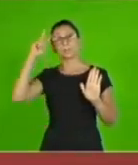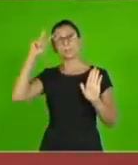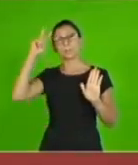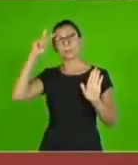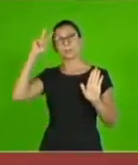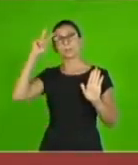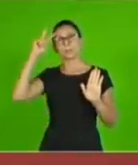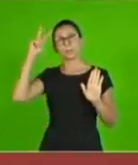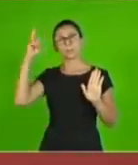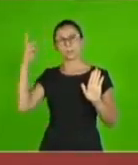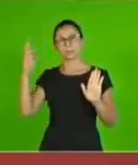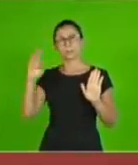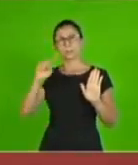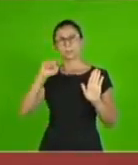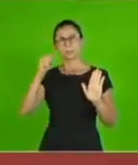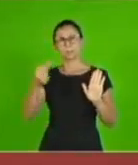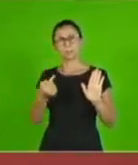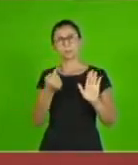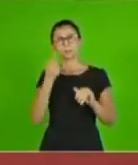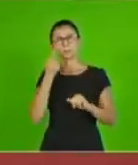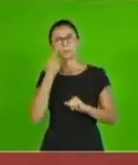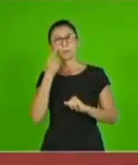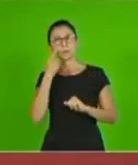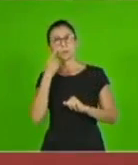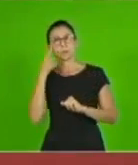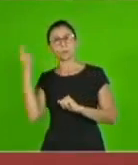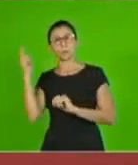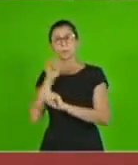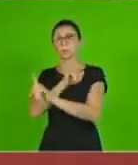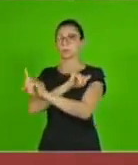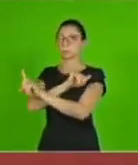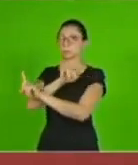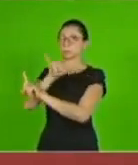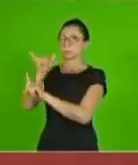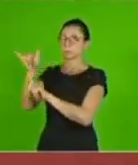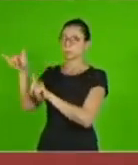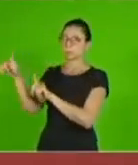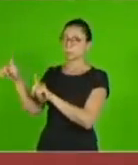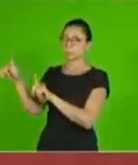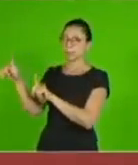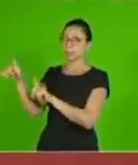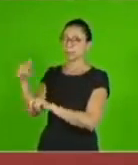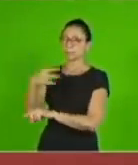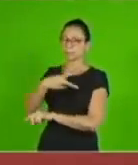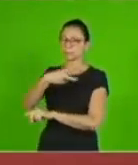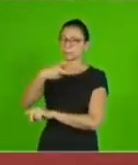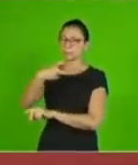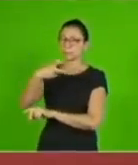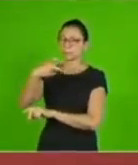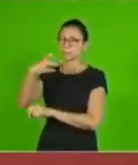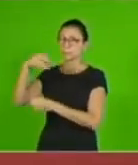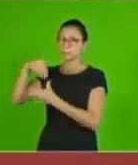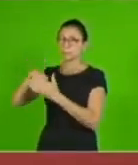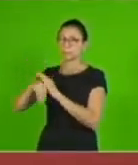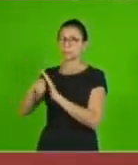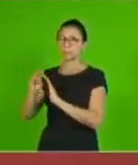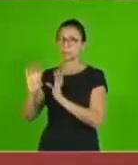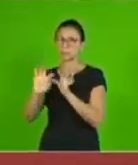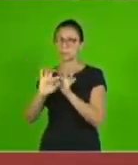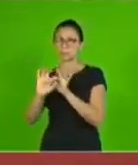So the historic aspect of it. And we're also going to be looking at the